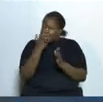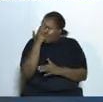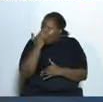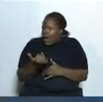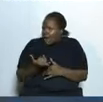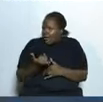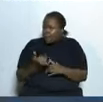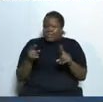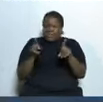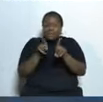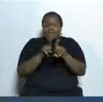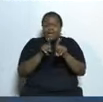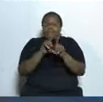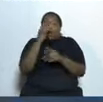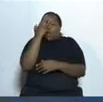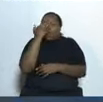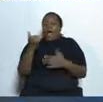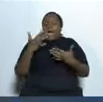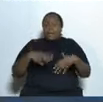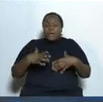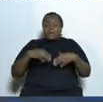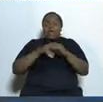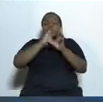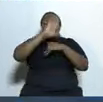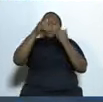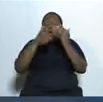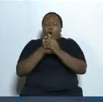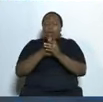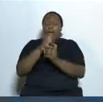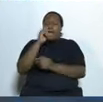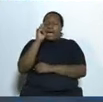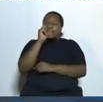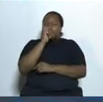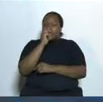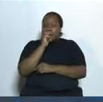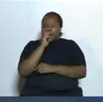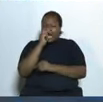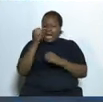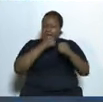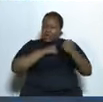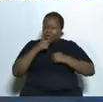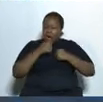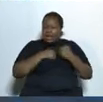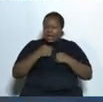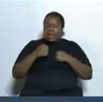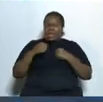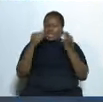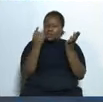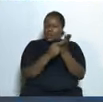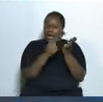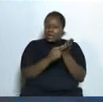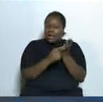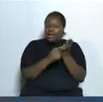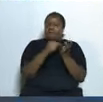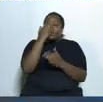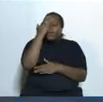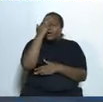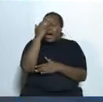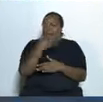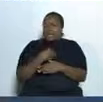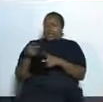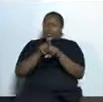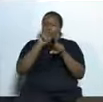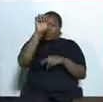people throughout Tanzania, Rwanda, Uganda, why do people throughout Inter and South